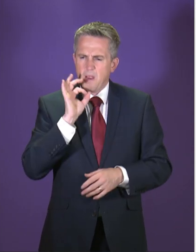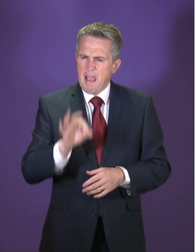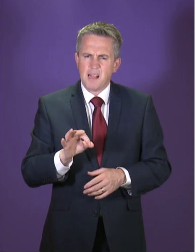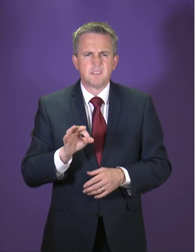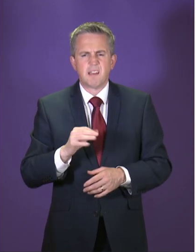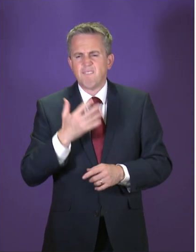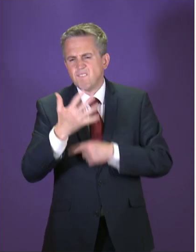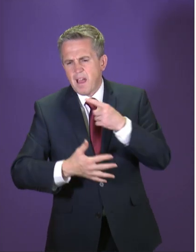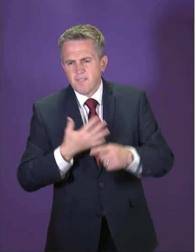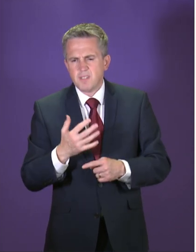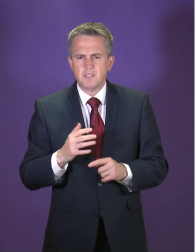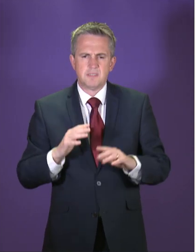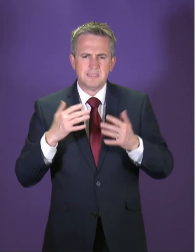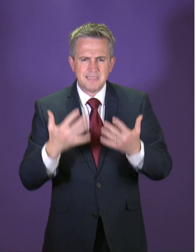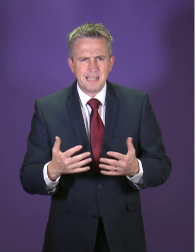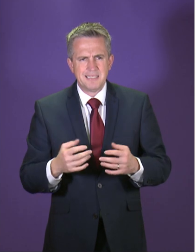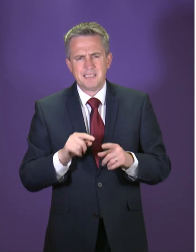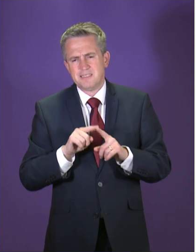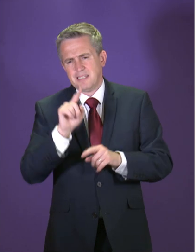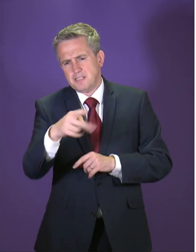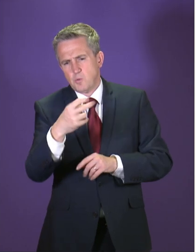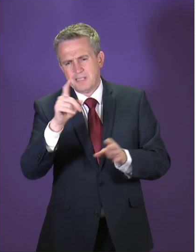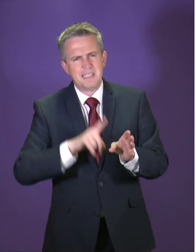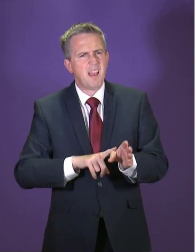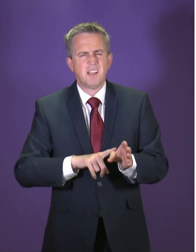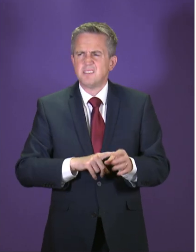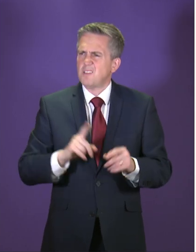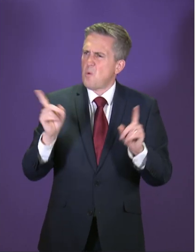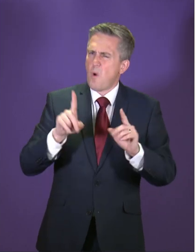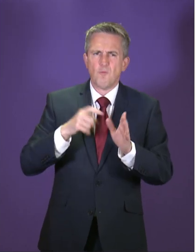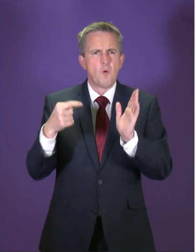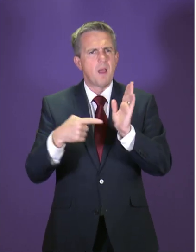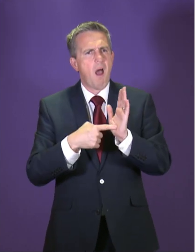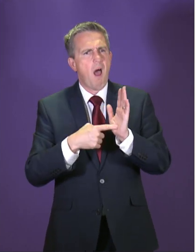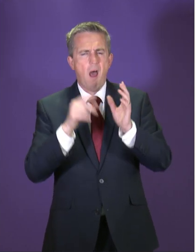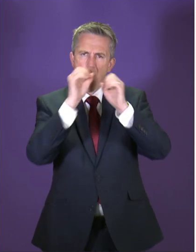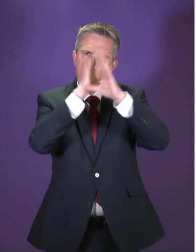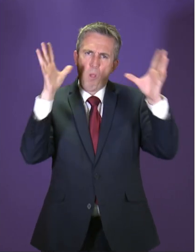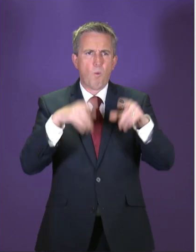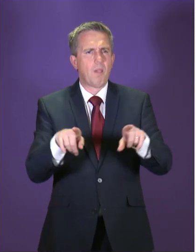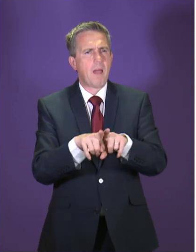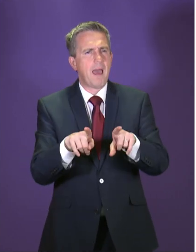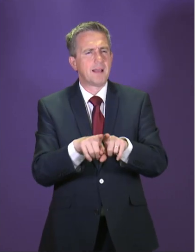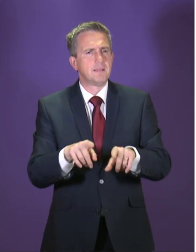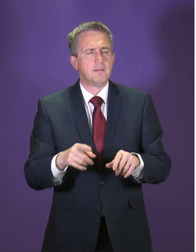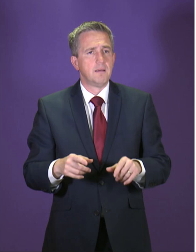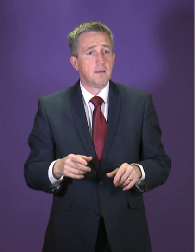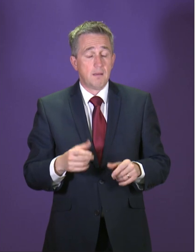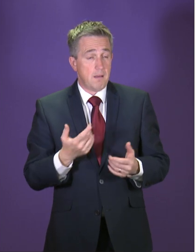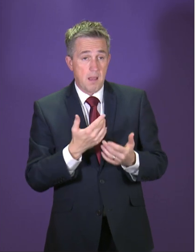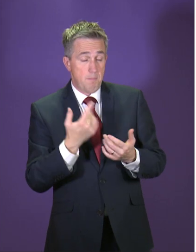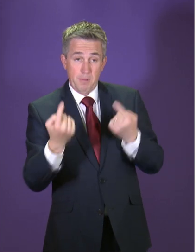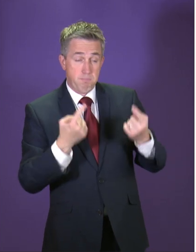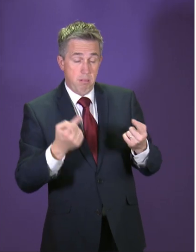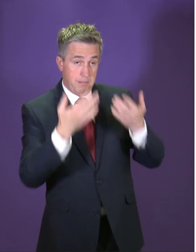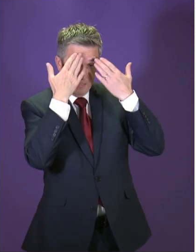in 5 years, in 10 years, in 20 years? And basically, the response is, we don't know. We have no idea. And the best thing we